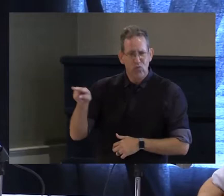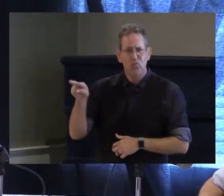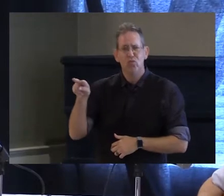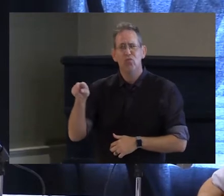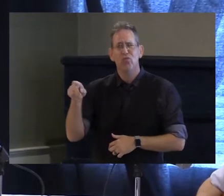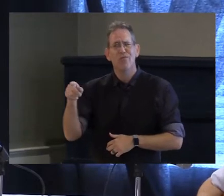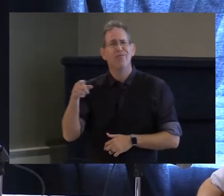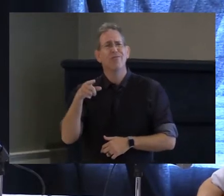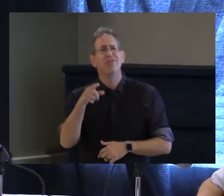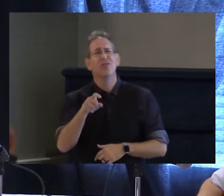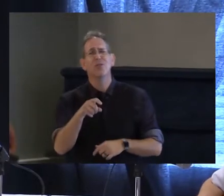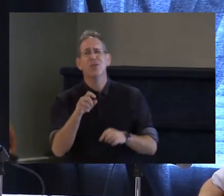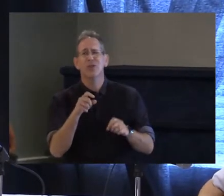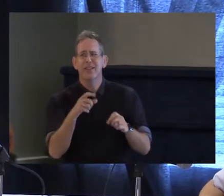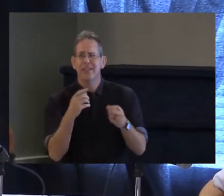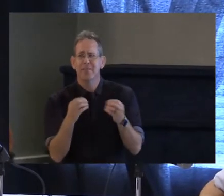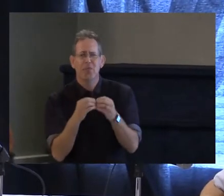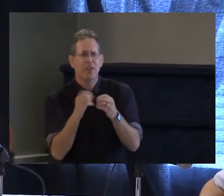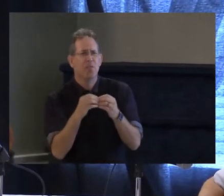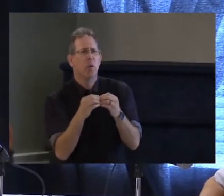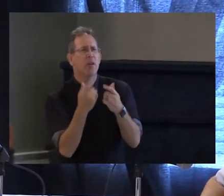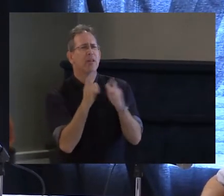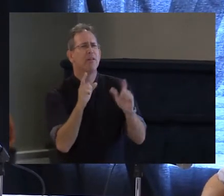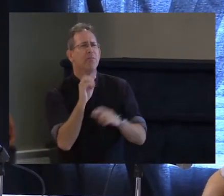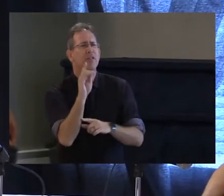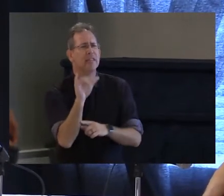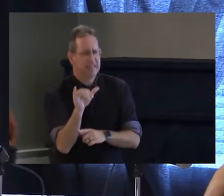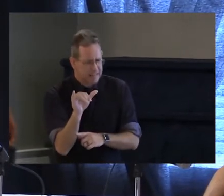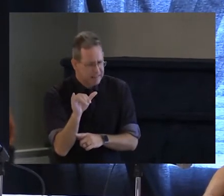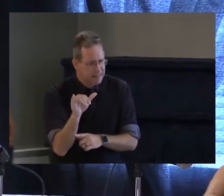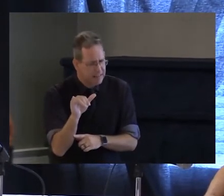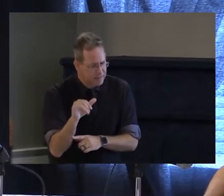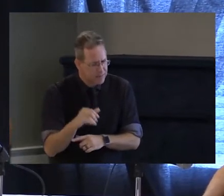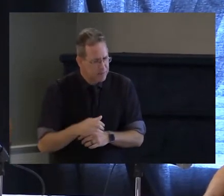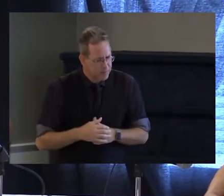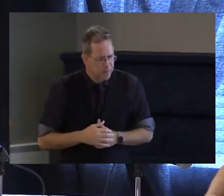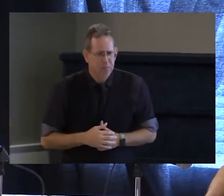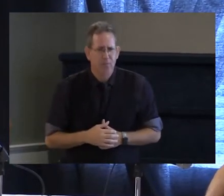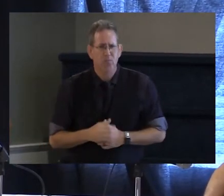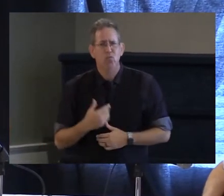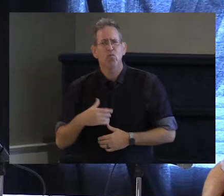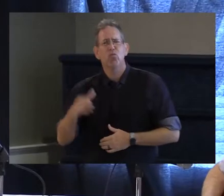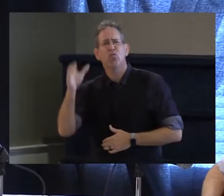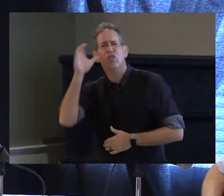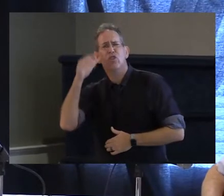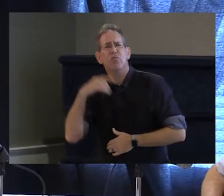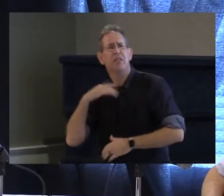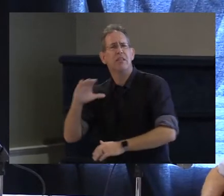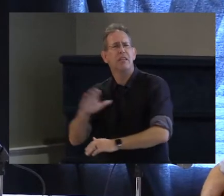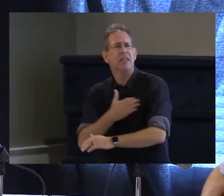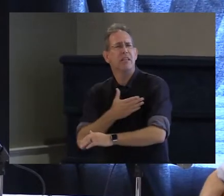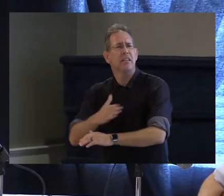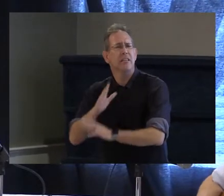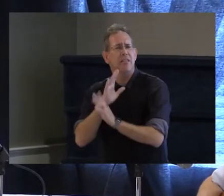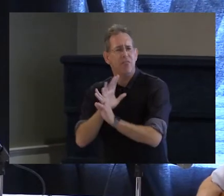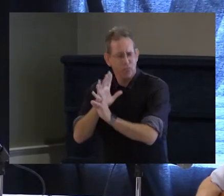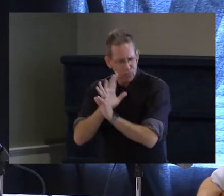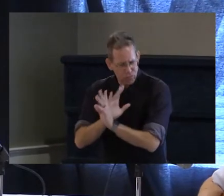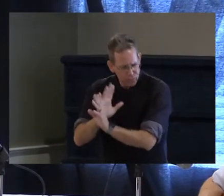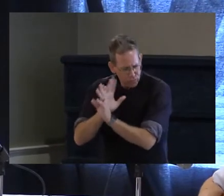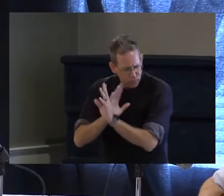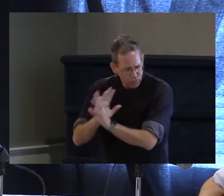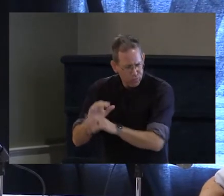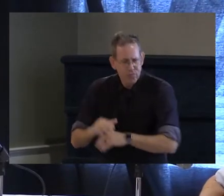more liberty. So hear me sing.